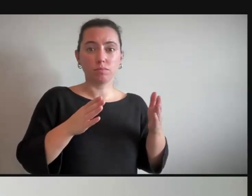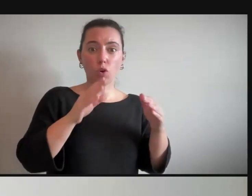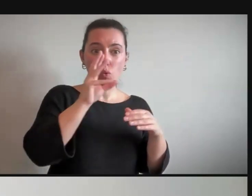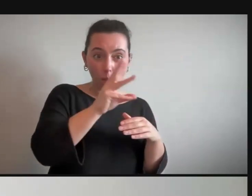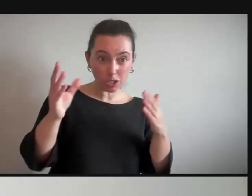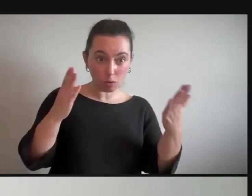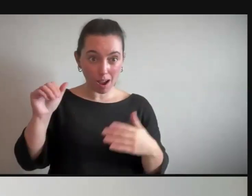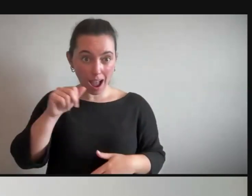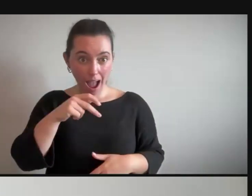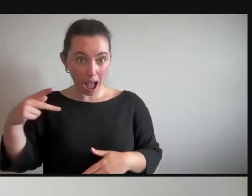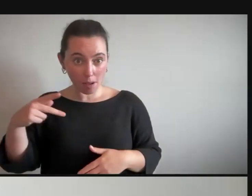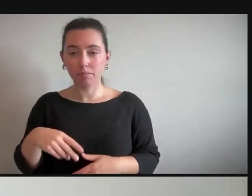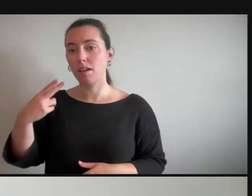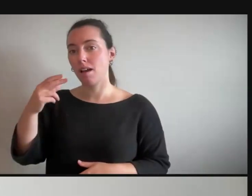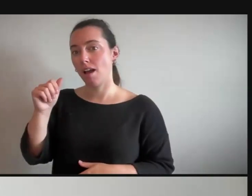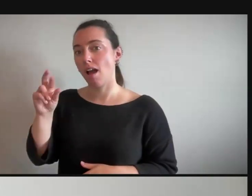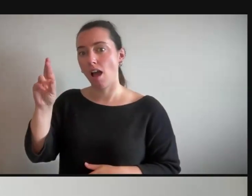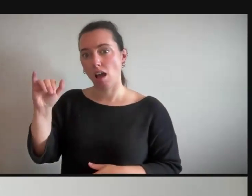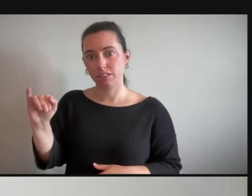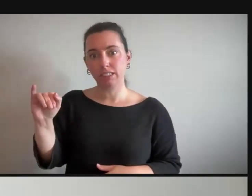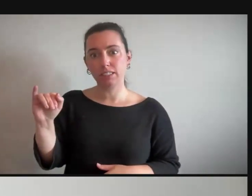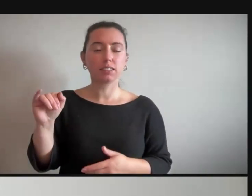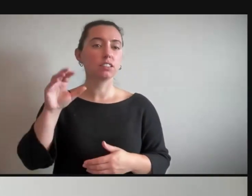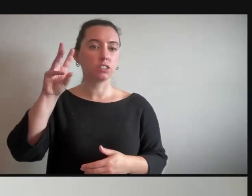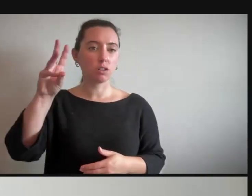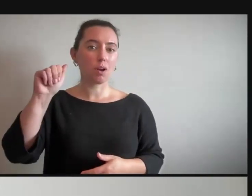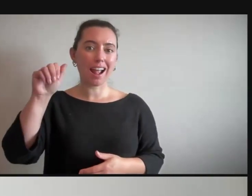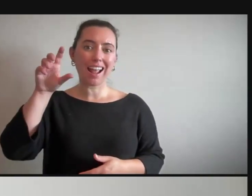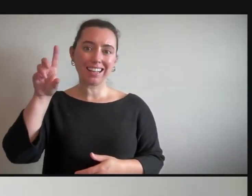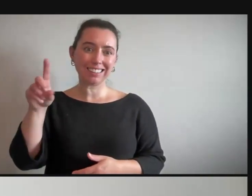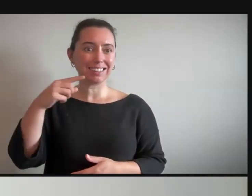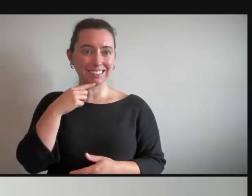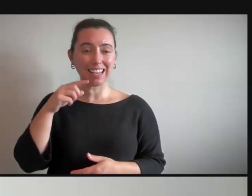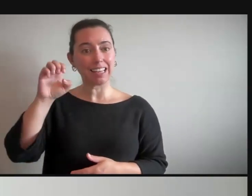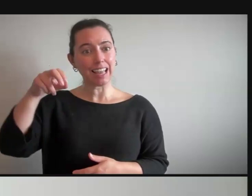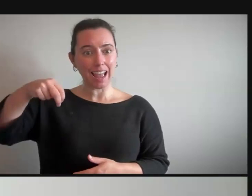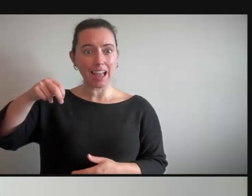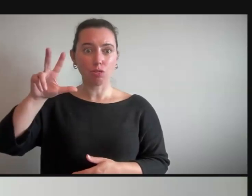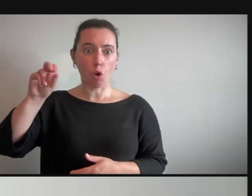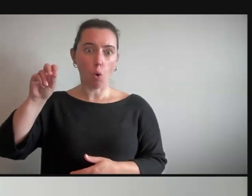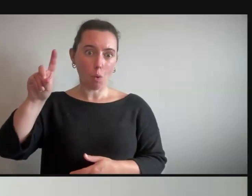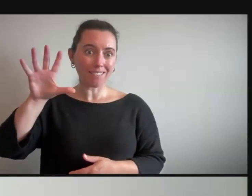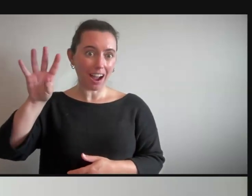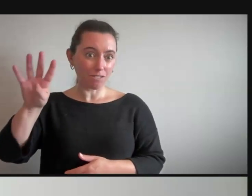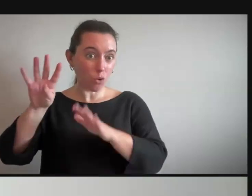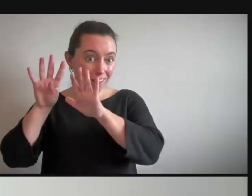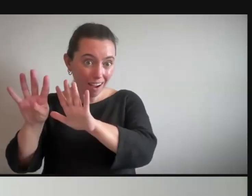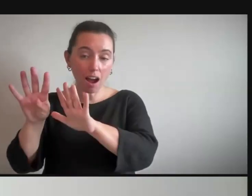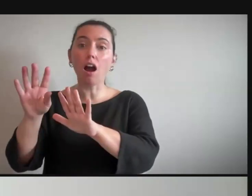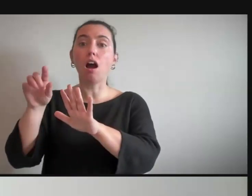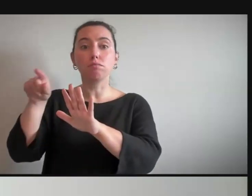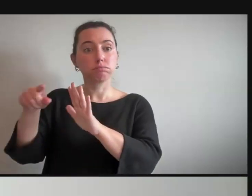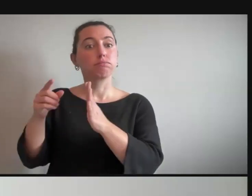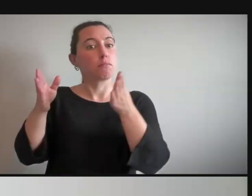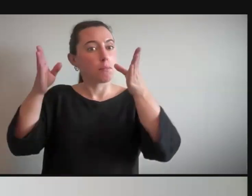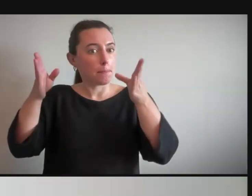of accessibility, that is that same EN 301/549 Annex A that lists